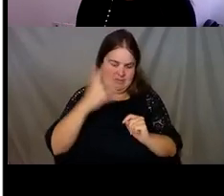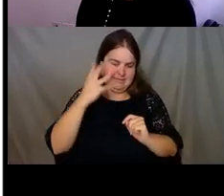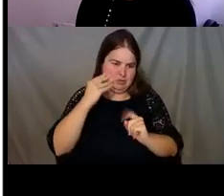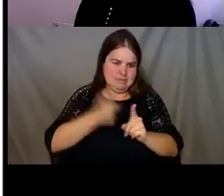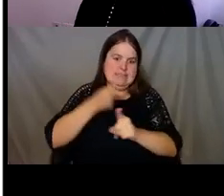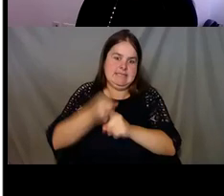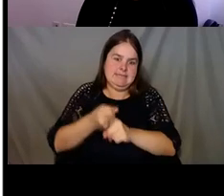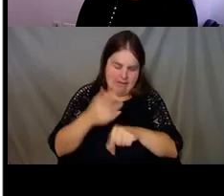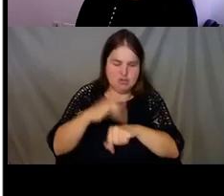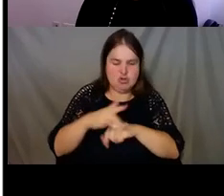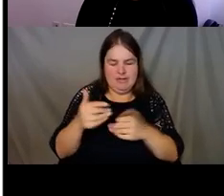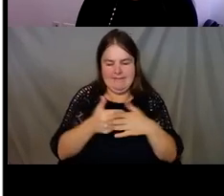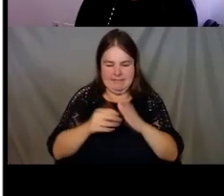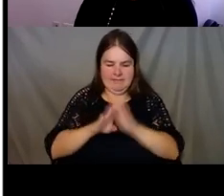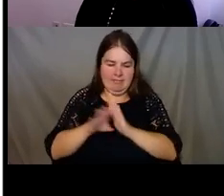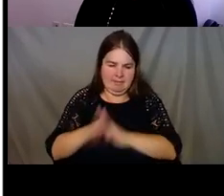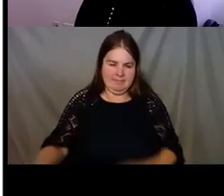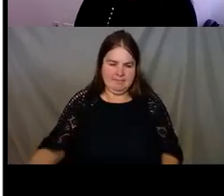development.